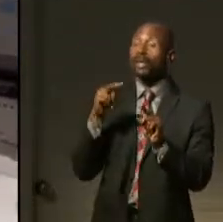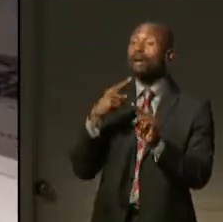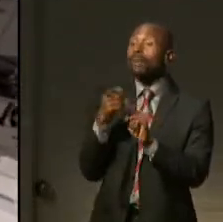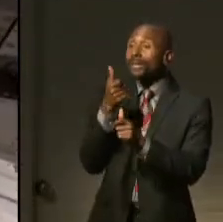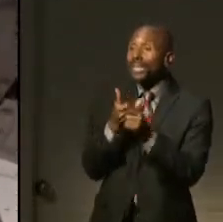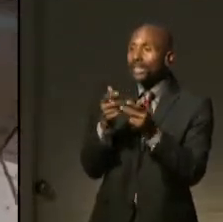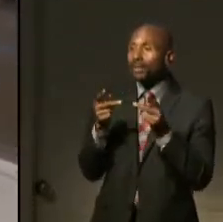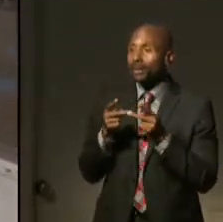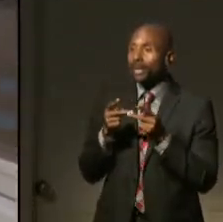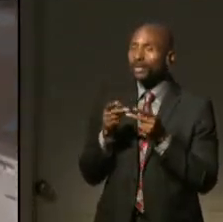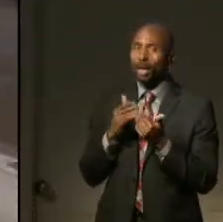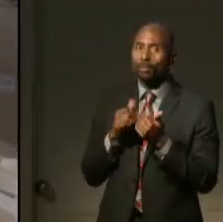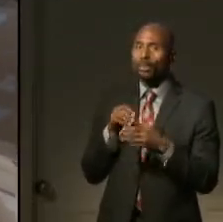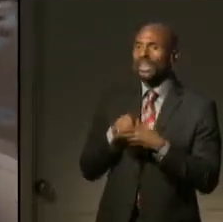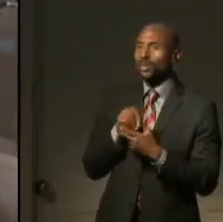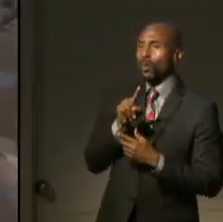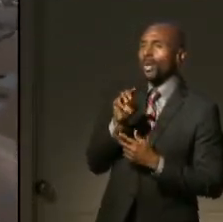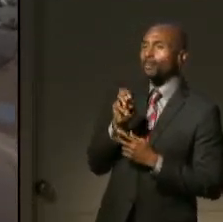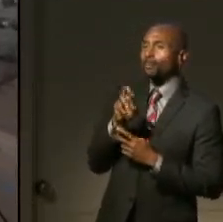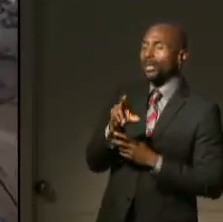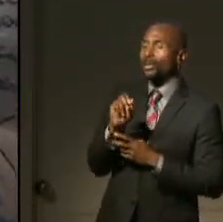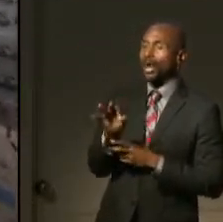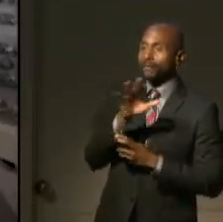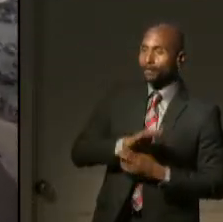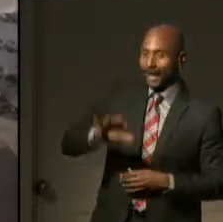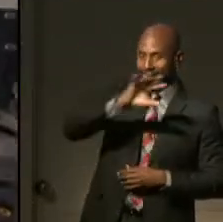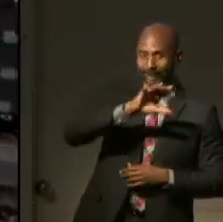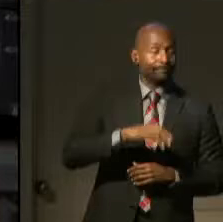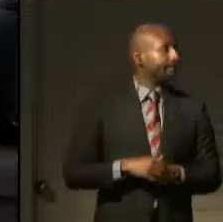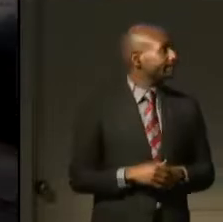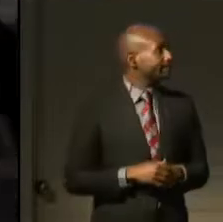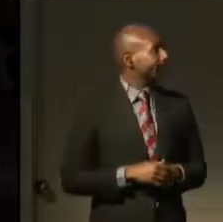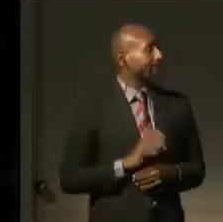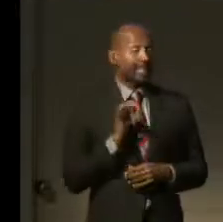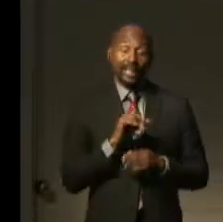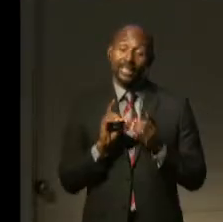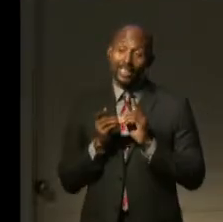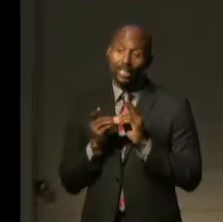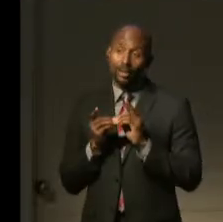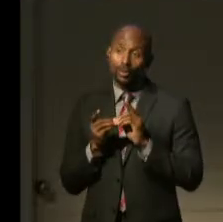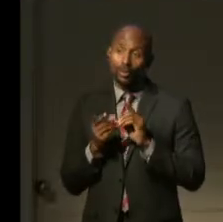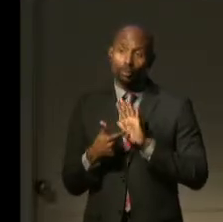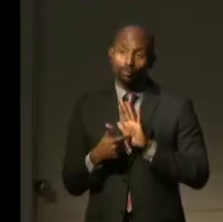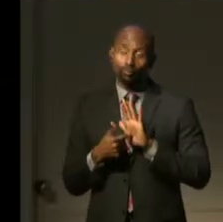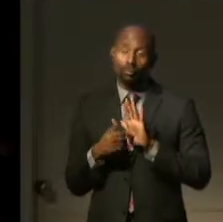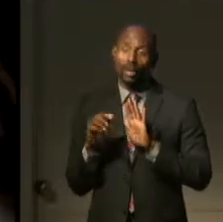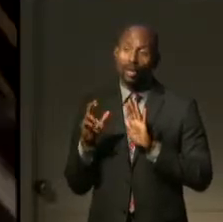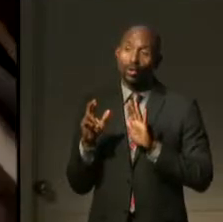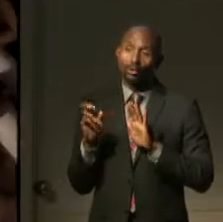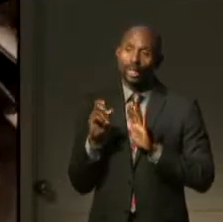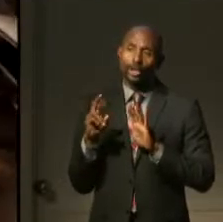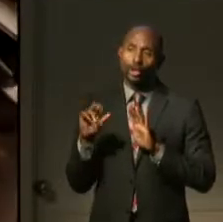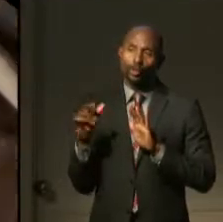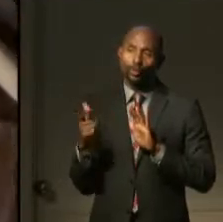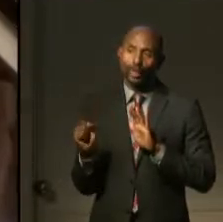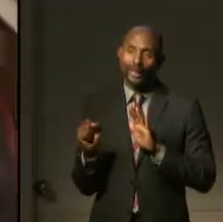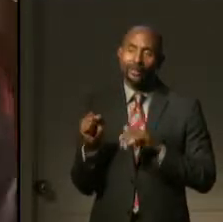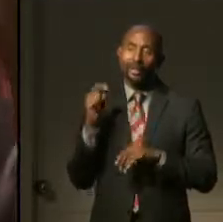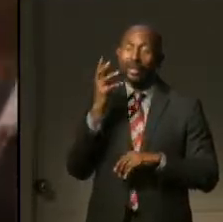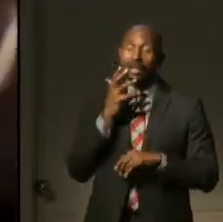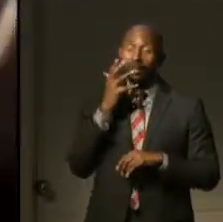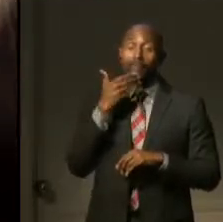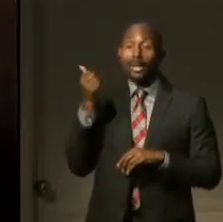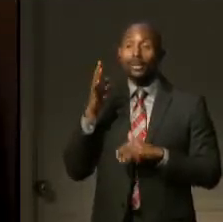1 meter of space. And these are digital renderings, which look better than you would get necessarily with texture